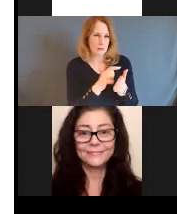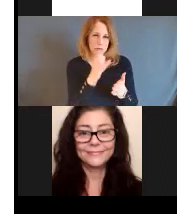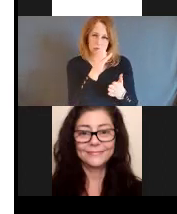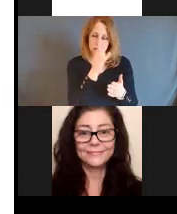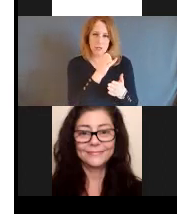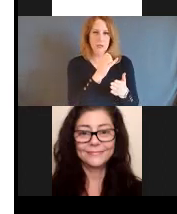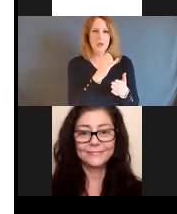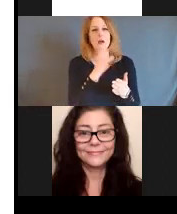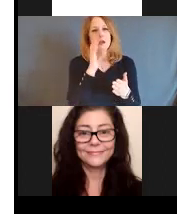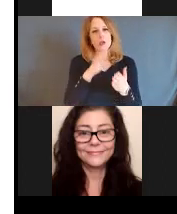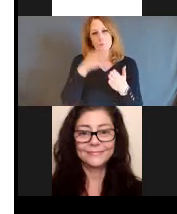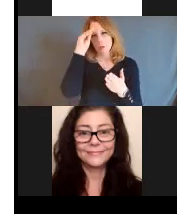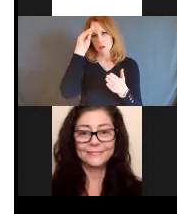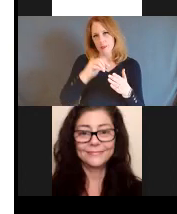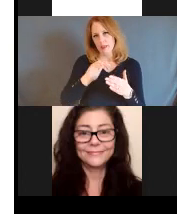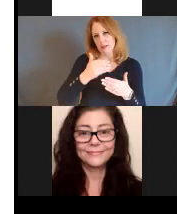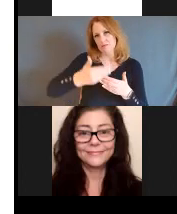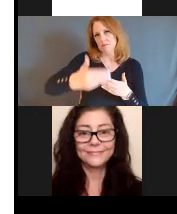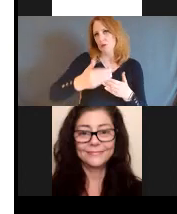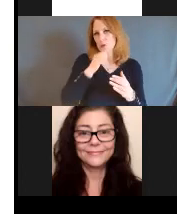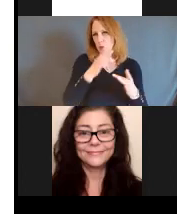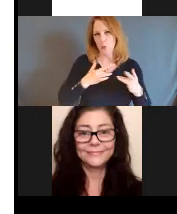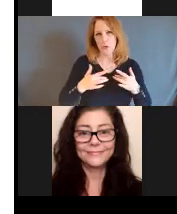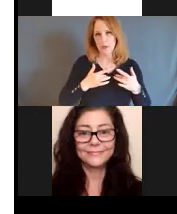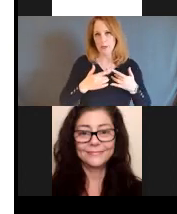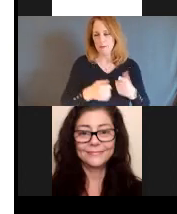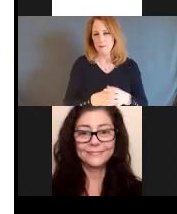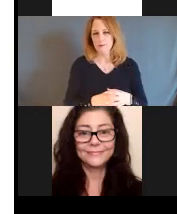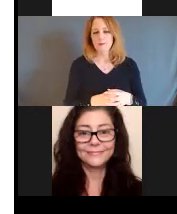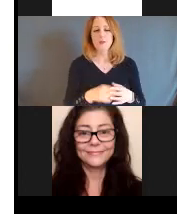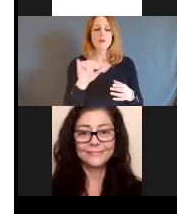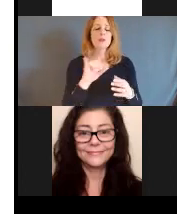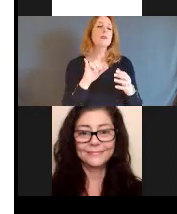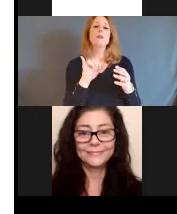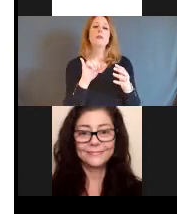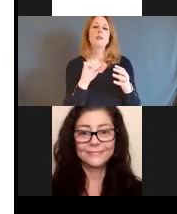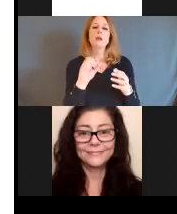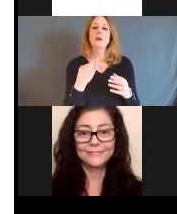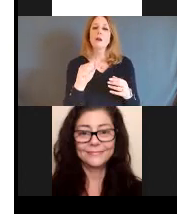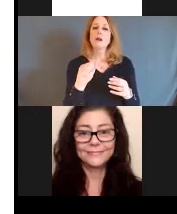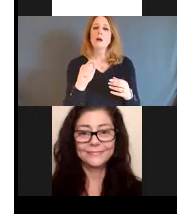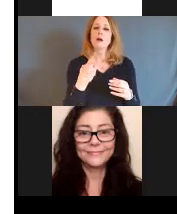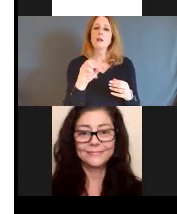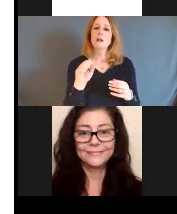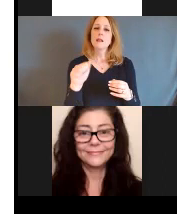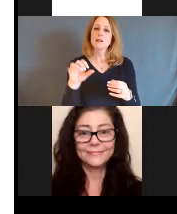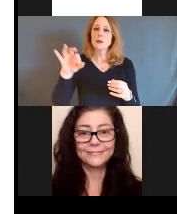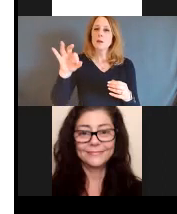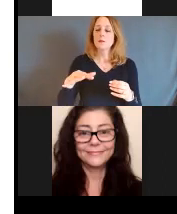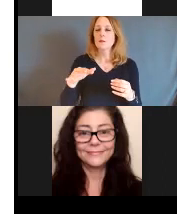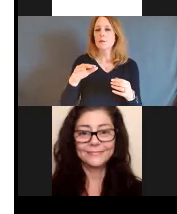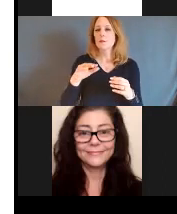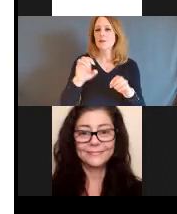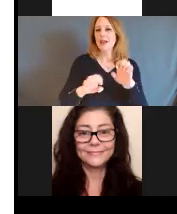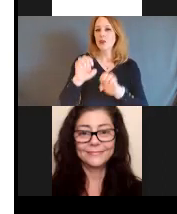options, you're going to learn about that. So no worries. Also, I want to remind you, Alyssa dropped our evaluation in the chat. She's going to talk about that in a minute, but just